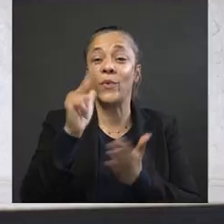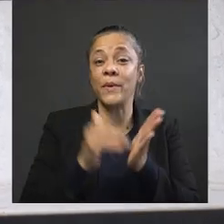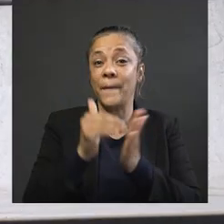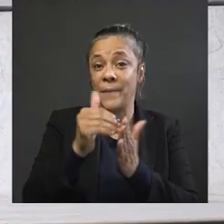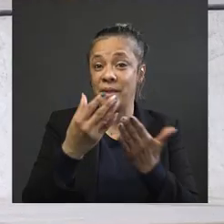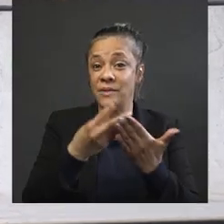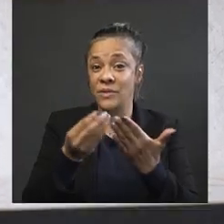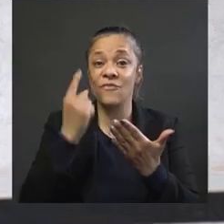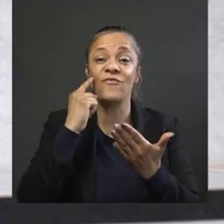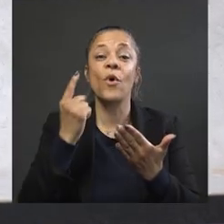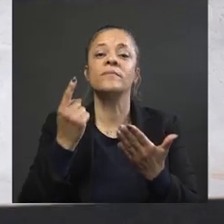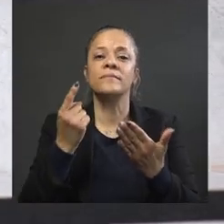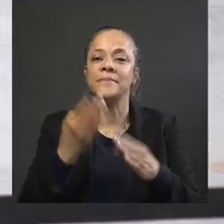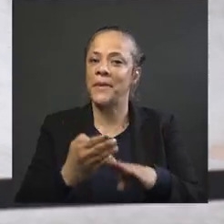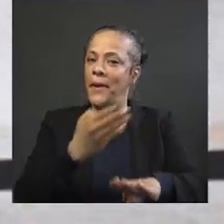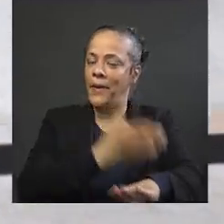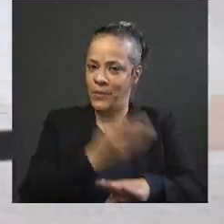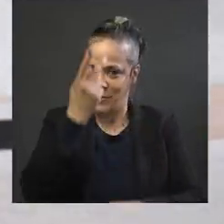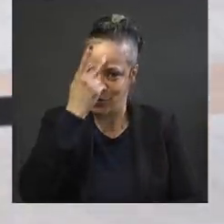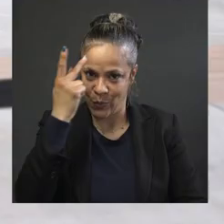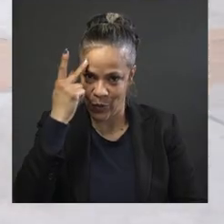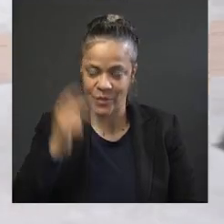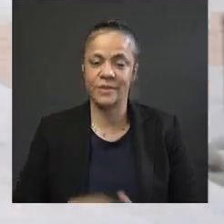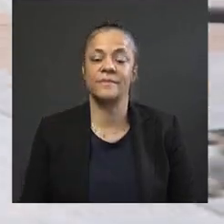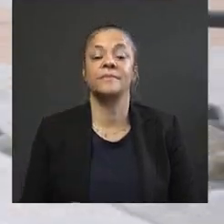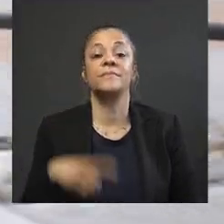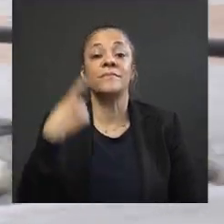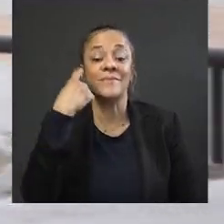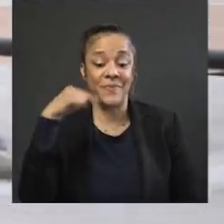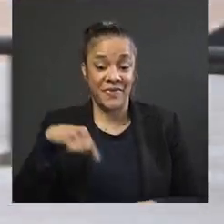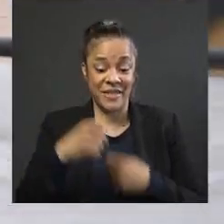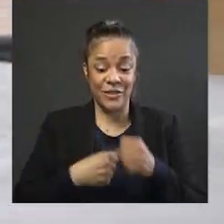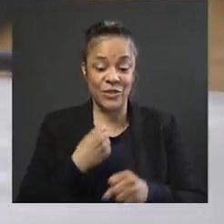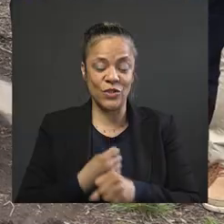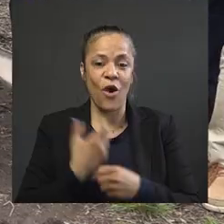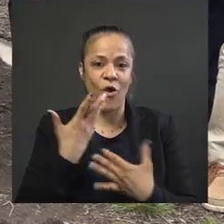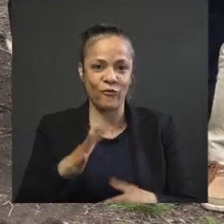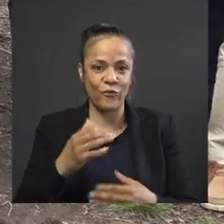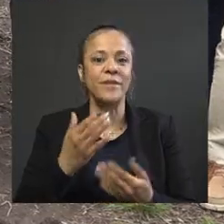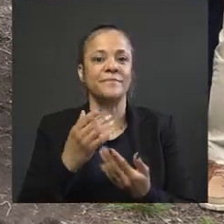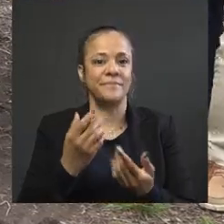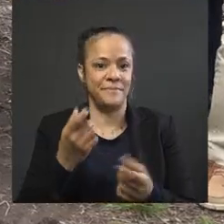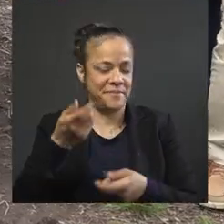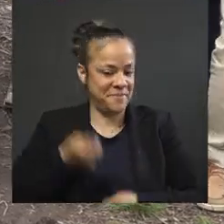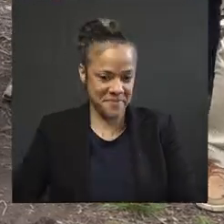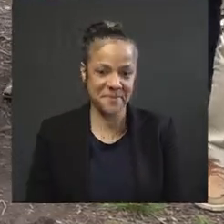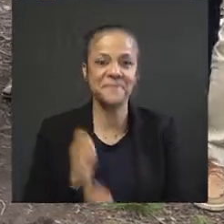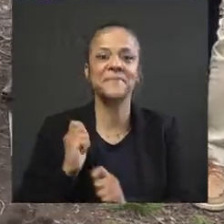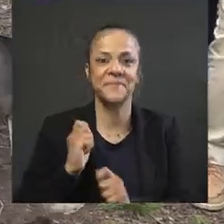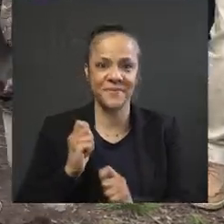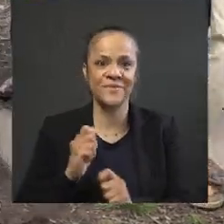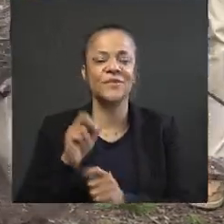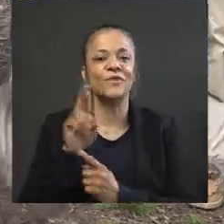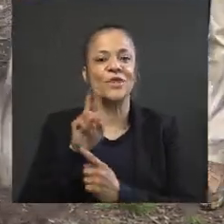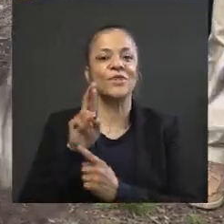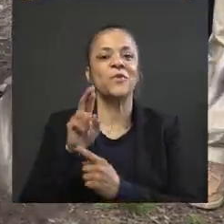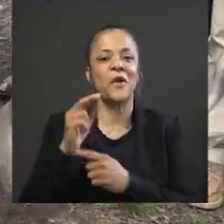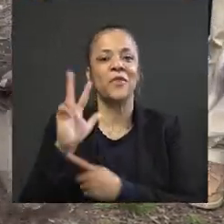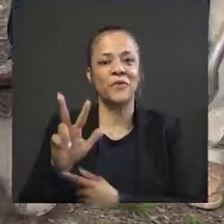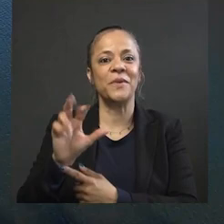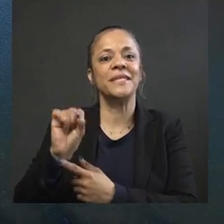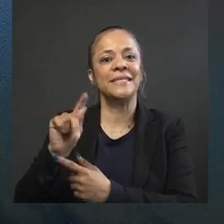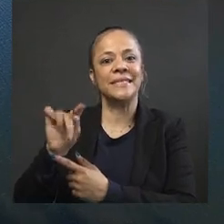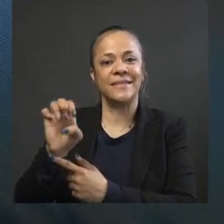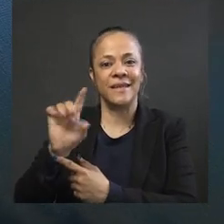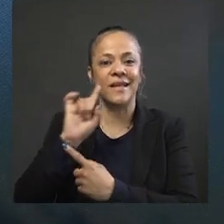$3 million for widespread park upgrades. In fact, this past year, we broke ground on the much needed renovations at the historic